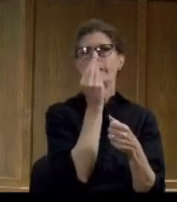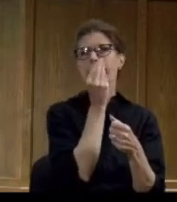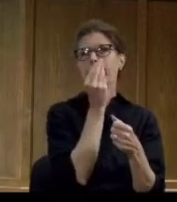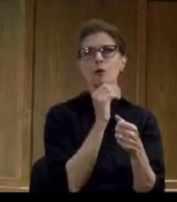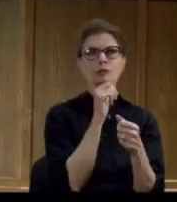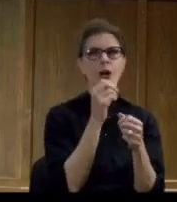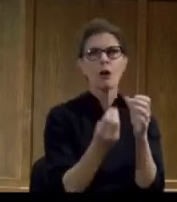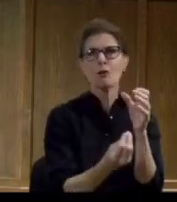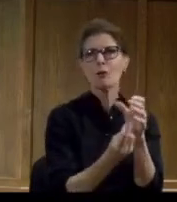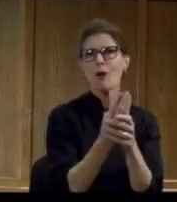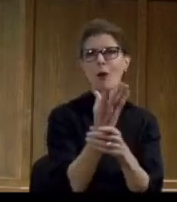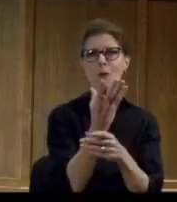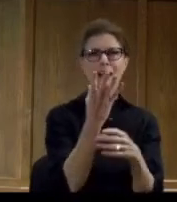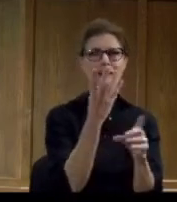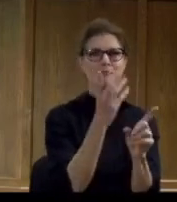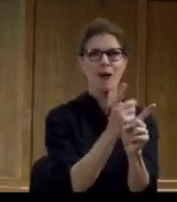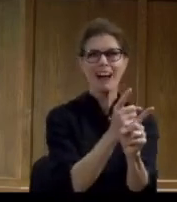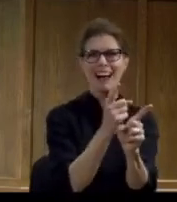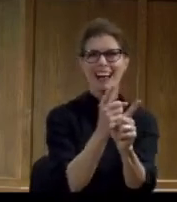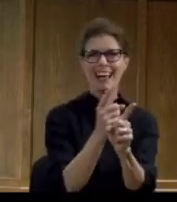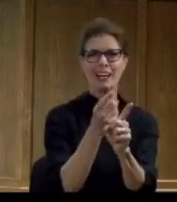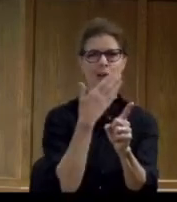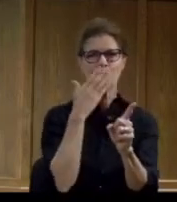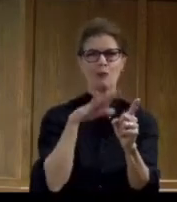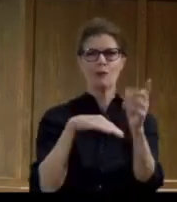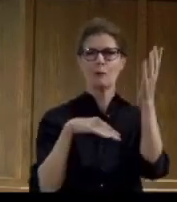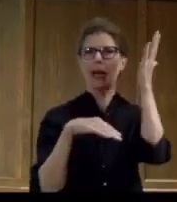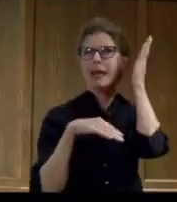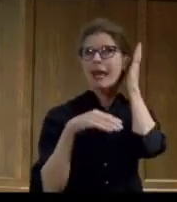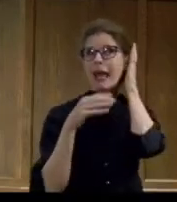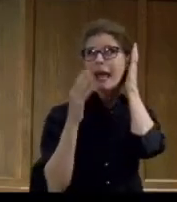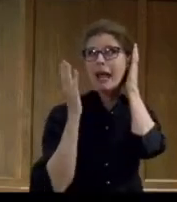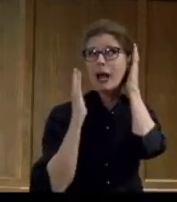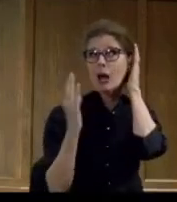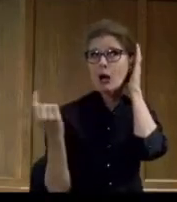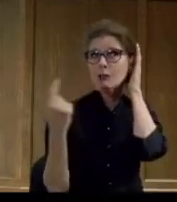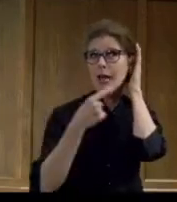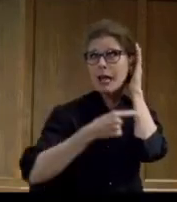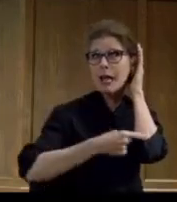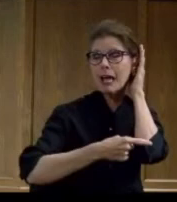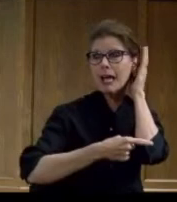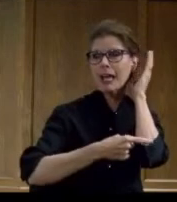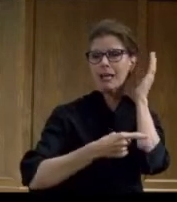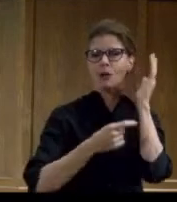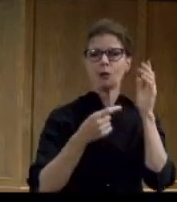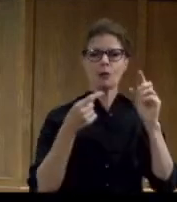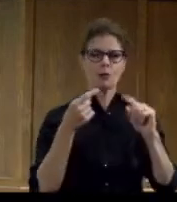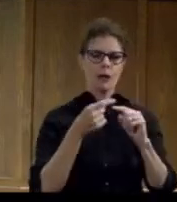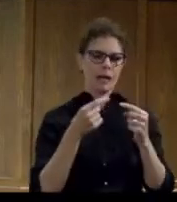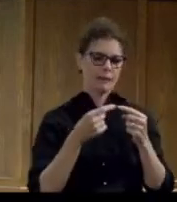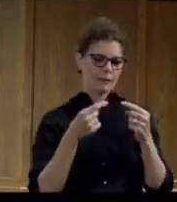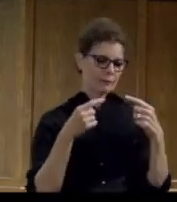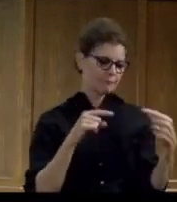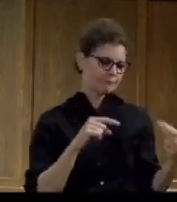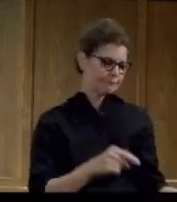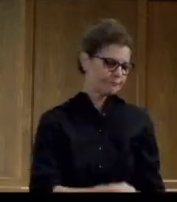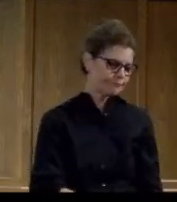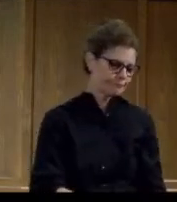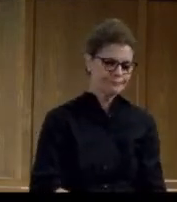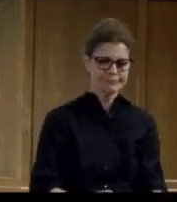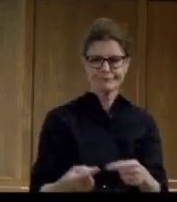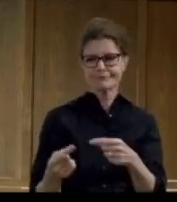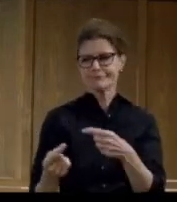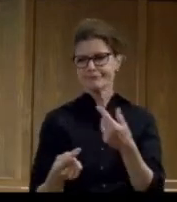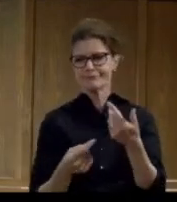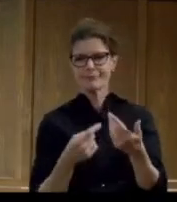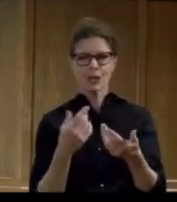maybe you're having a bad hair day and you're not really happy about that, or maybe you have some new ache or pain in your body today that wasn't there yesterday,